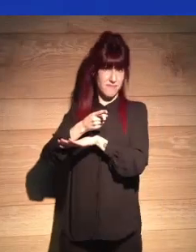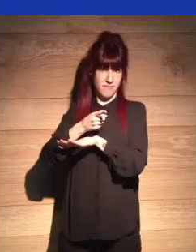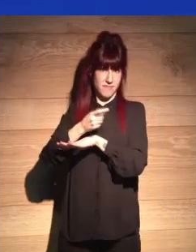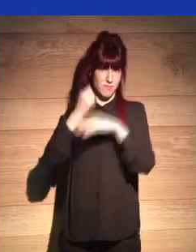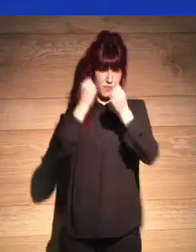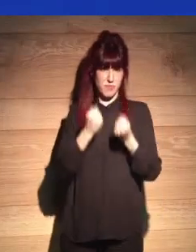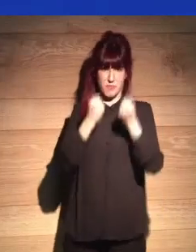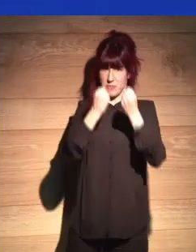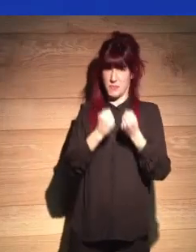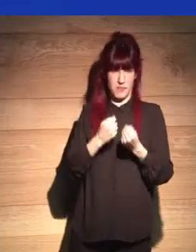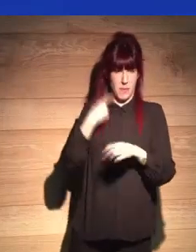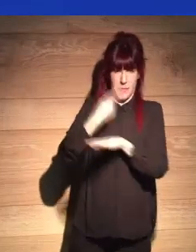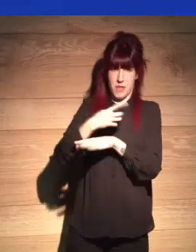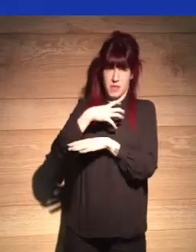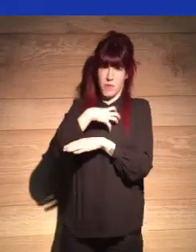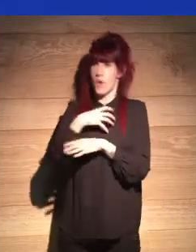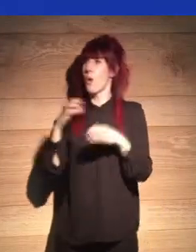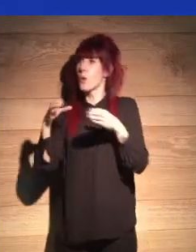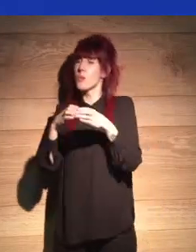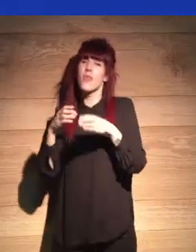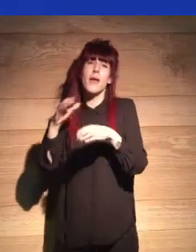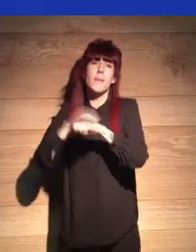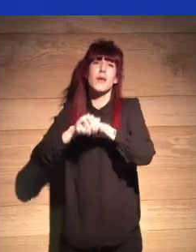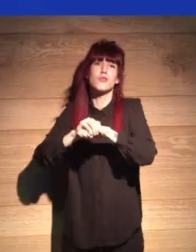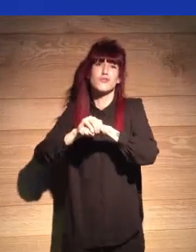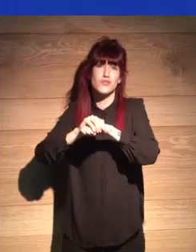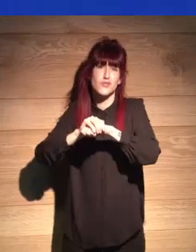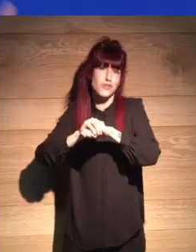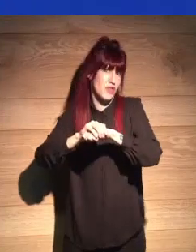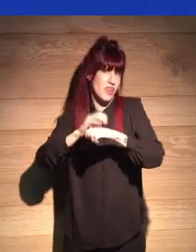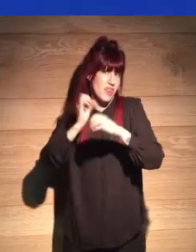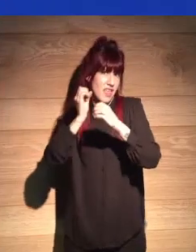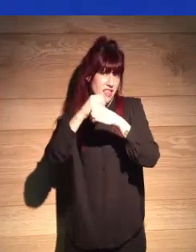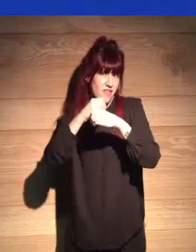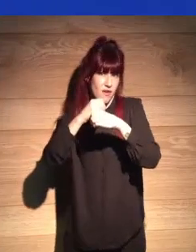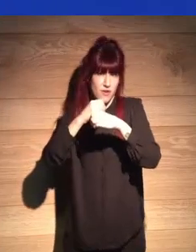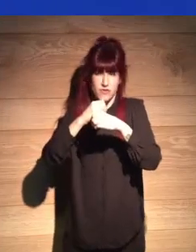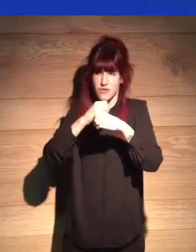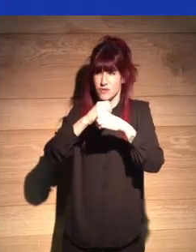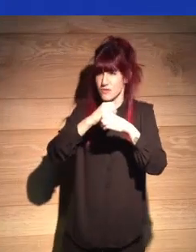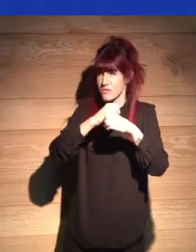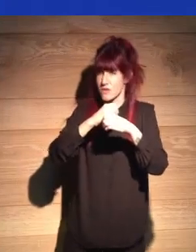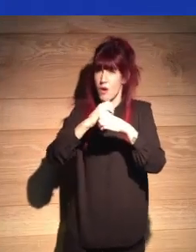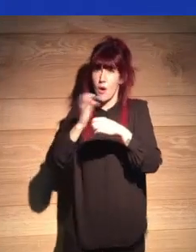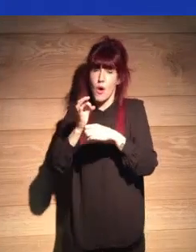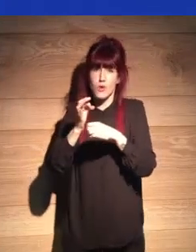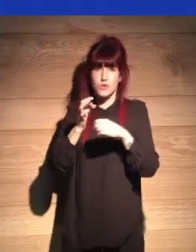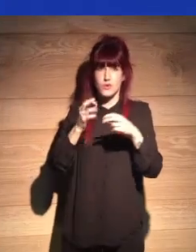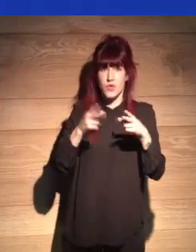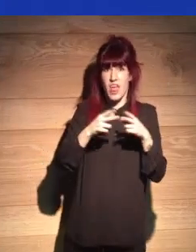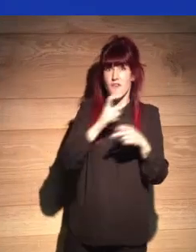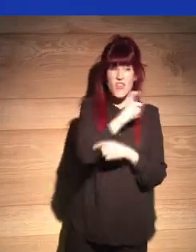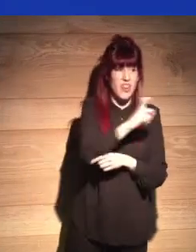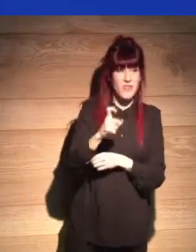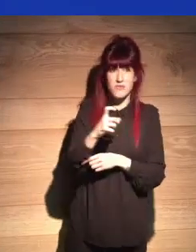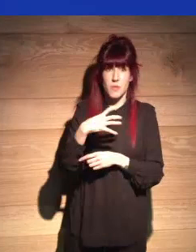force any institution nor any group of friends, well, yes, scientific friends or friends in a